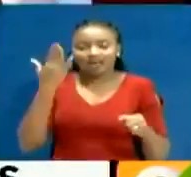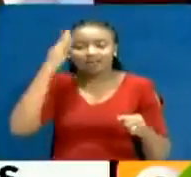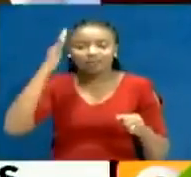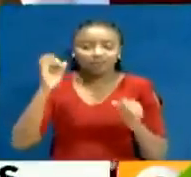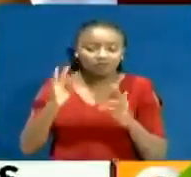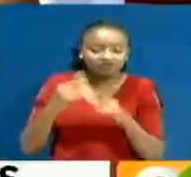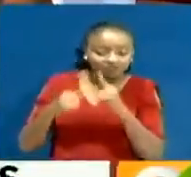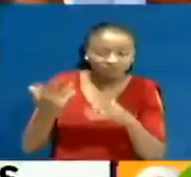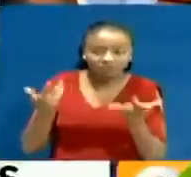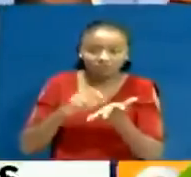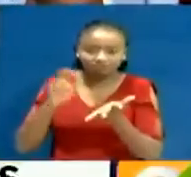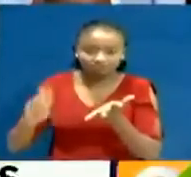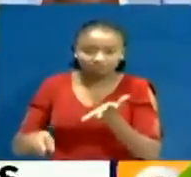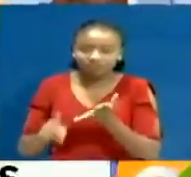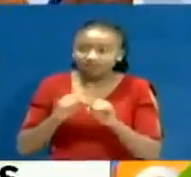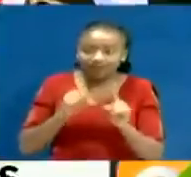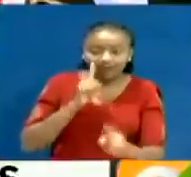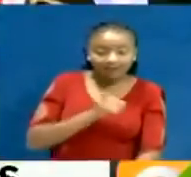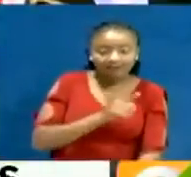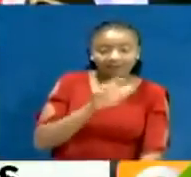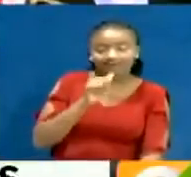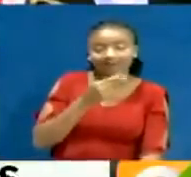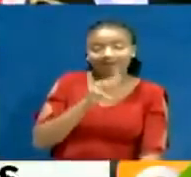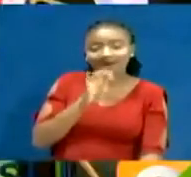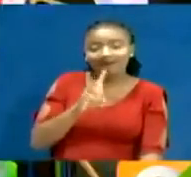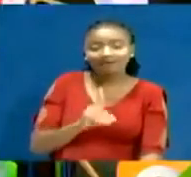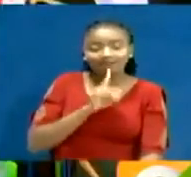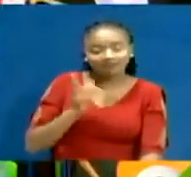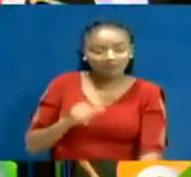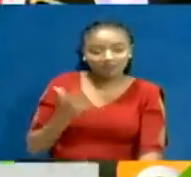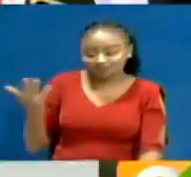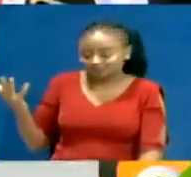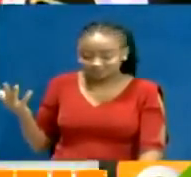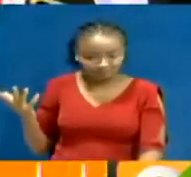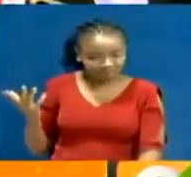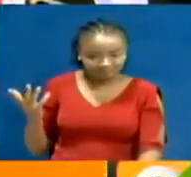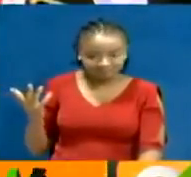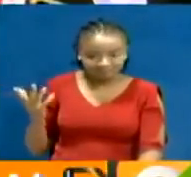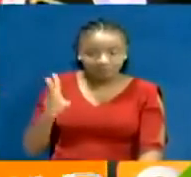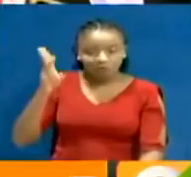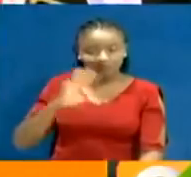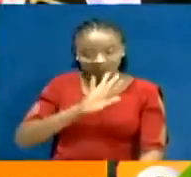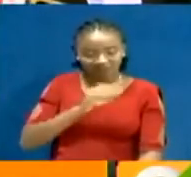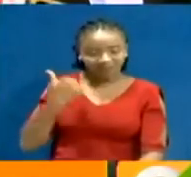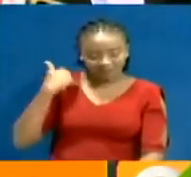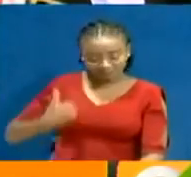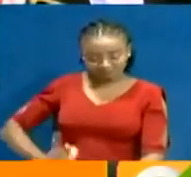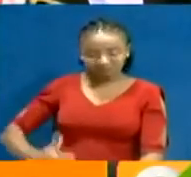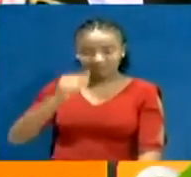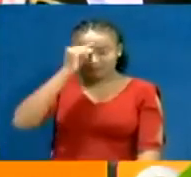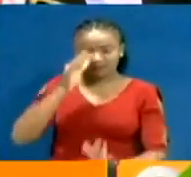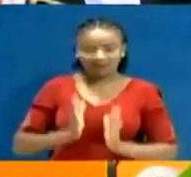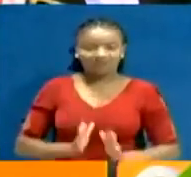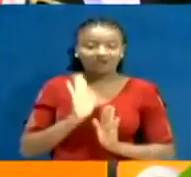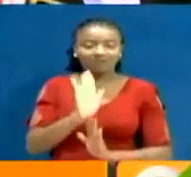sworn in last Tuesday as governor, begs to defer. Until then, Wajir has a governor. There